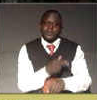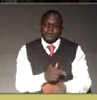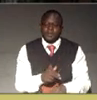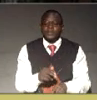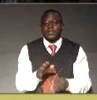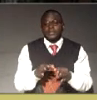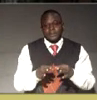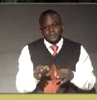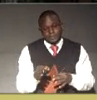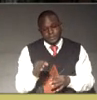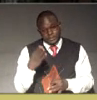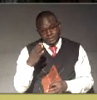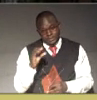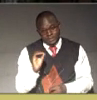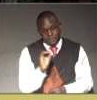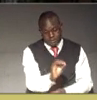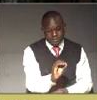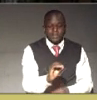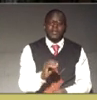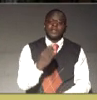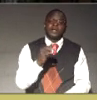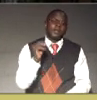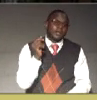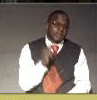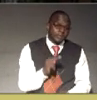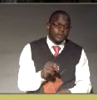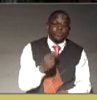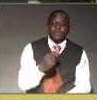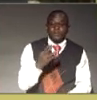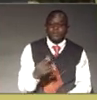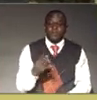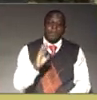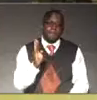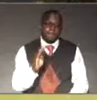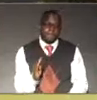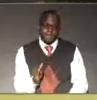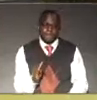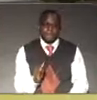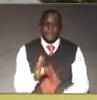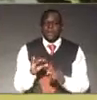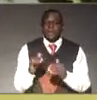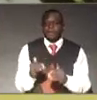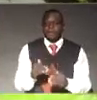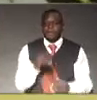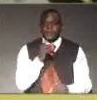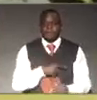allocated 13 billion shillings annually as opposed to the required 24 billion. That's including wage,